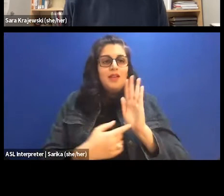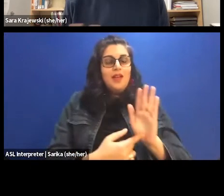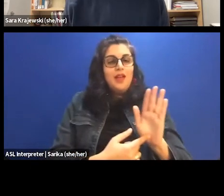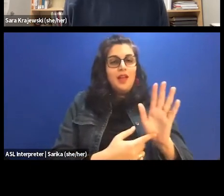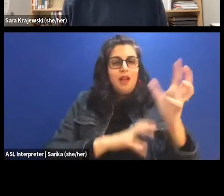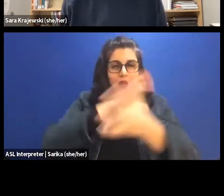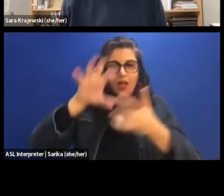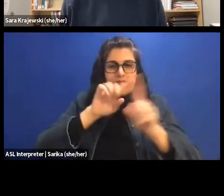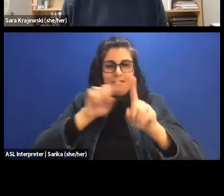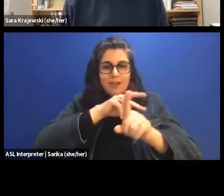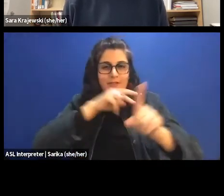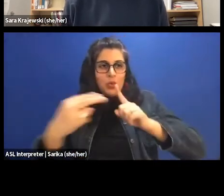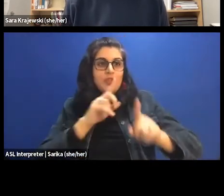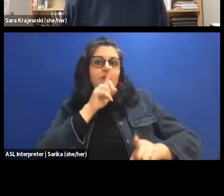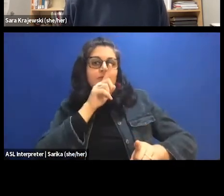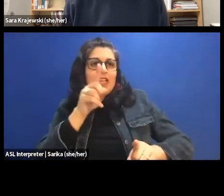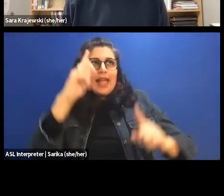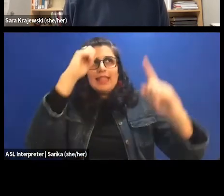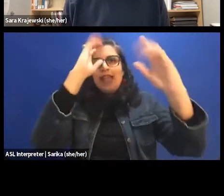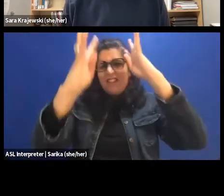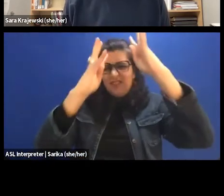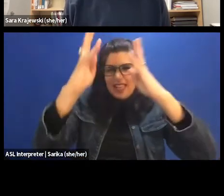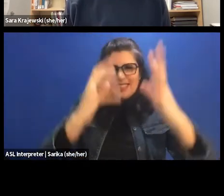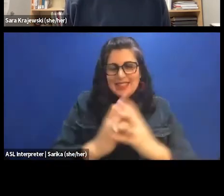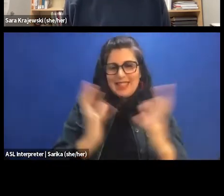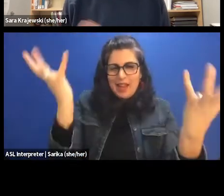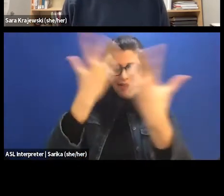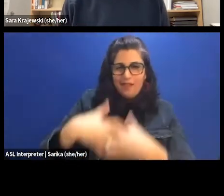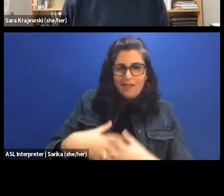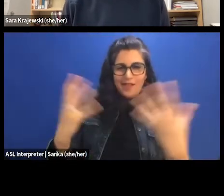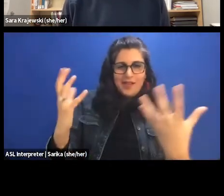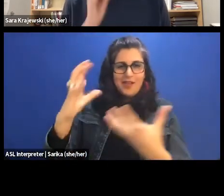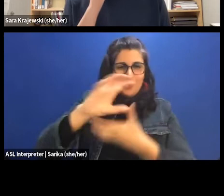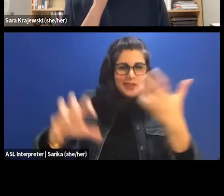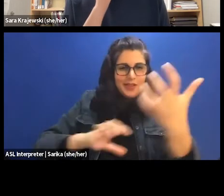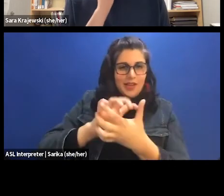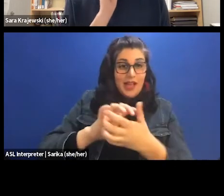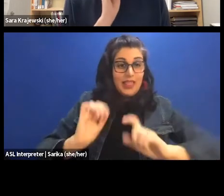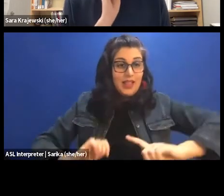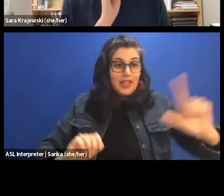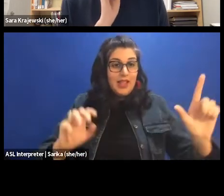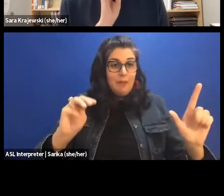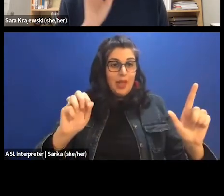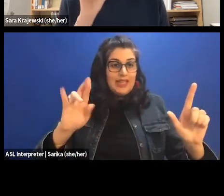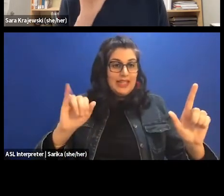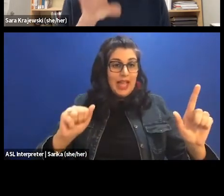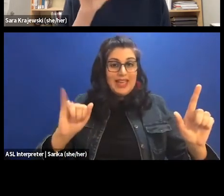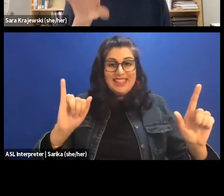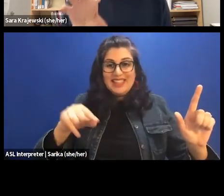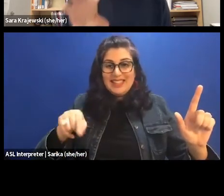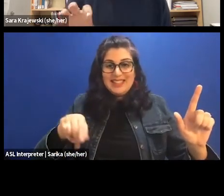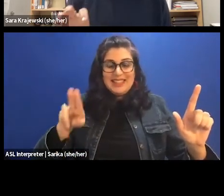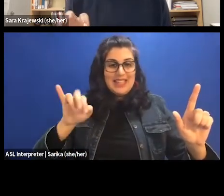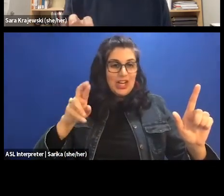multiple views of reality and fantasy. In the painting on your left, Maria Izquierdo crowds a